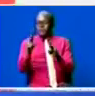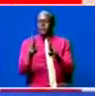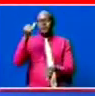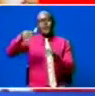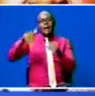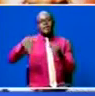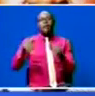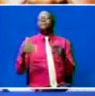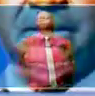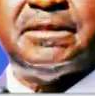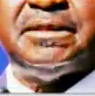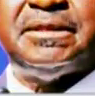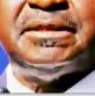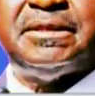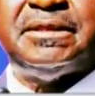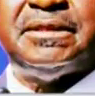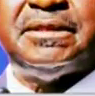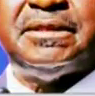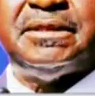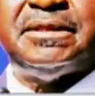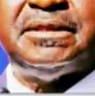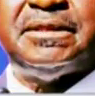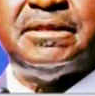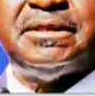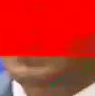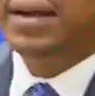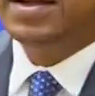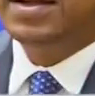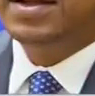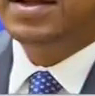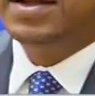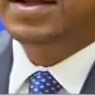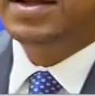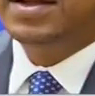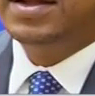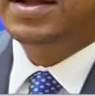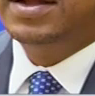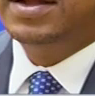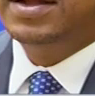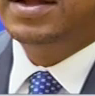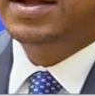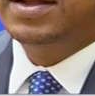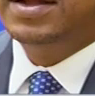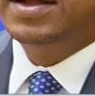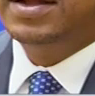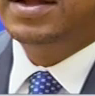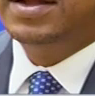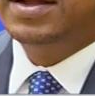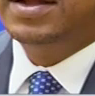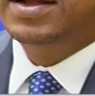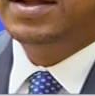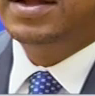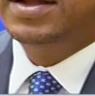election, as well as how to ensure there is inclusivity in the country, even after any hotly contested presidential